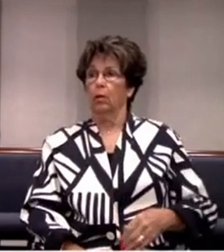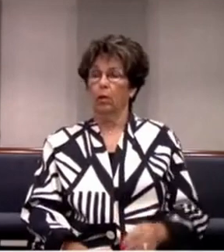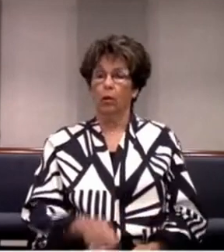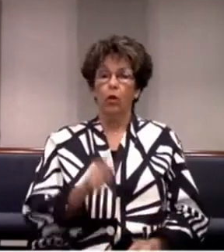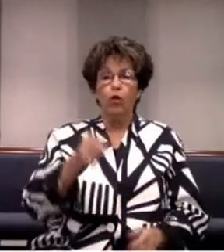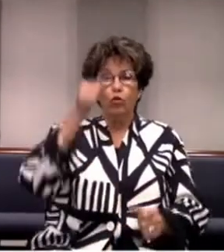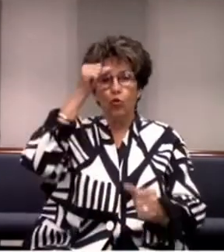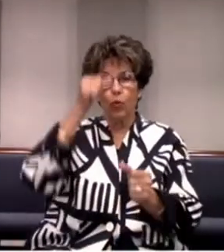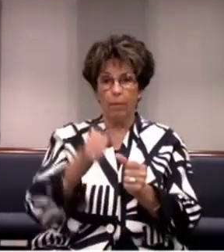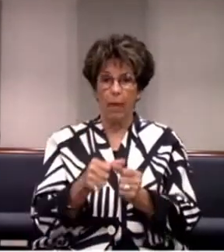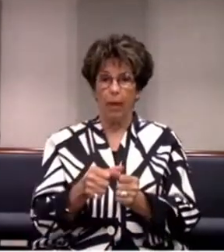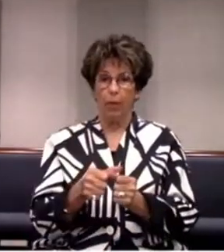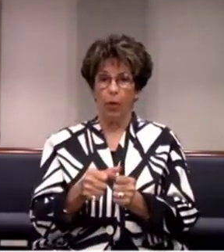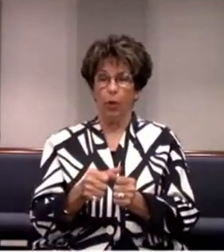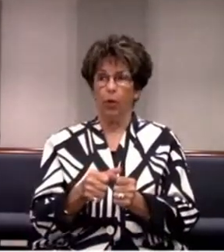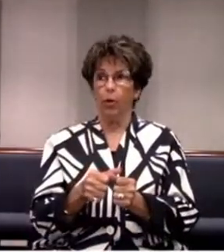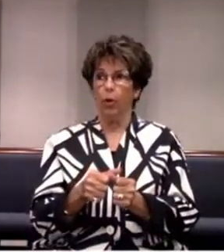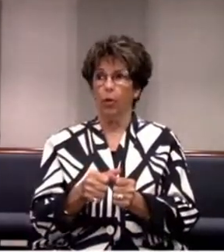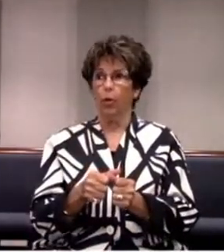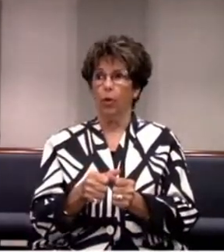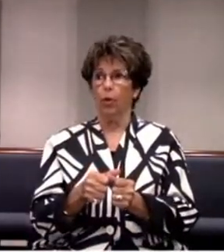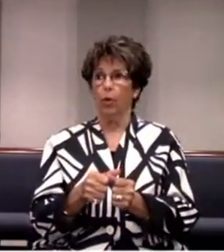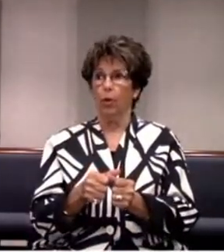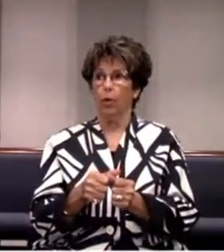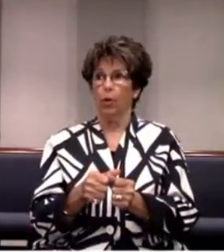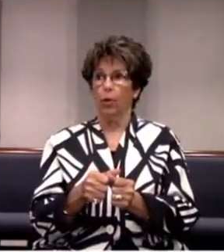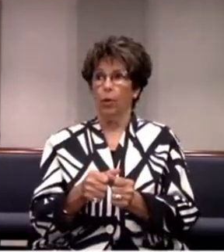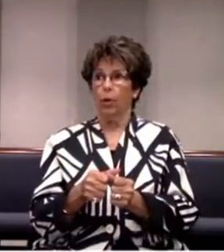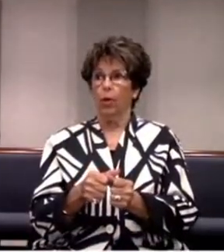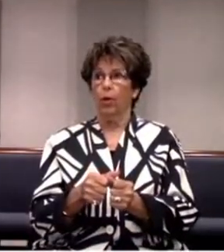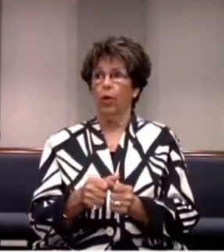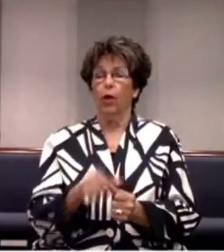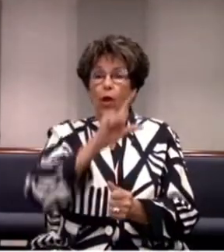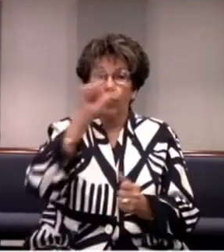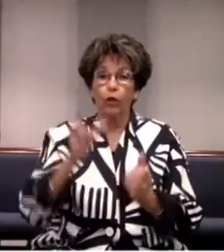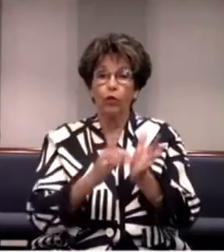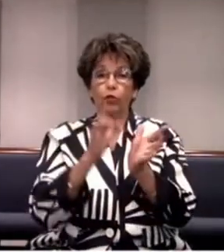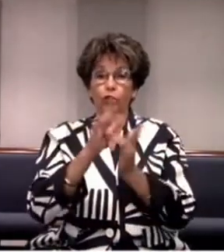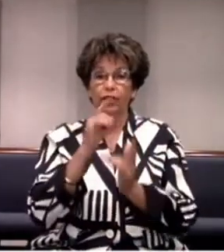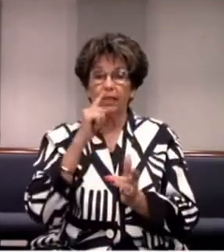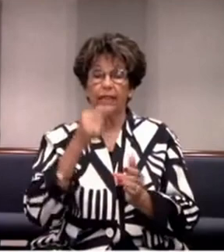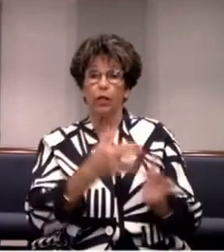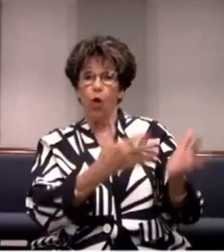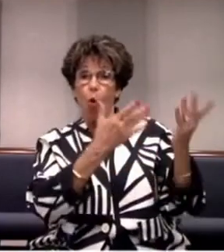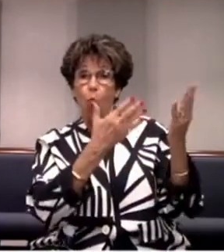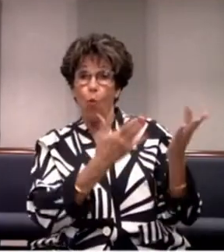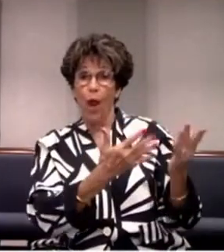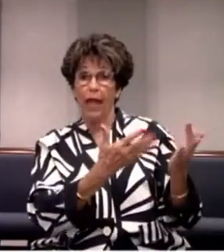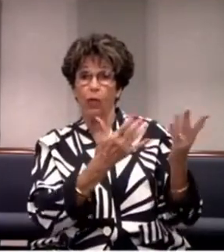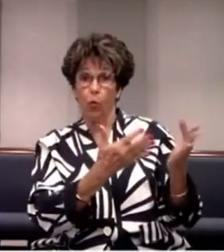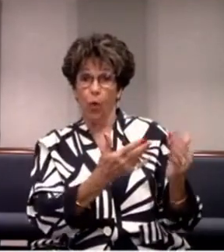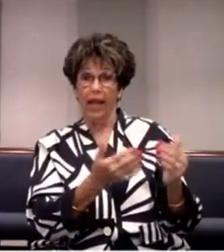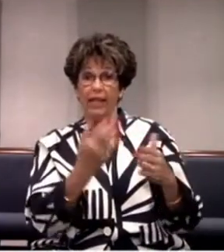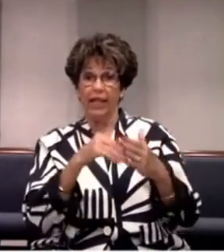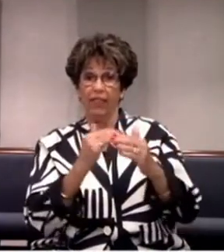remember, the Lord Jesus told them to wait in the upper room until they be endued with power on high. And